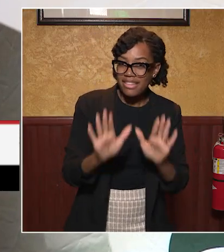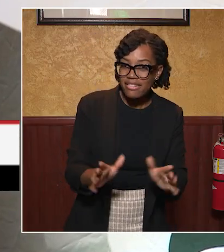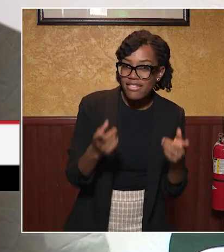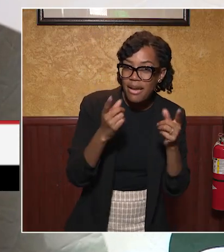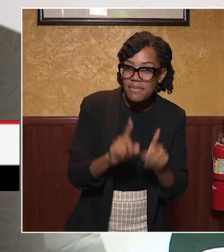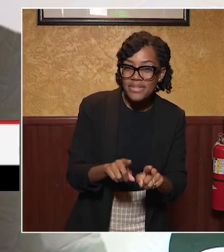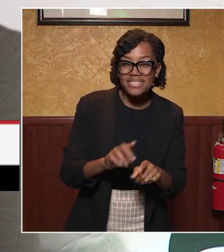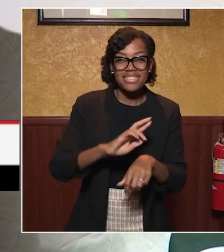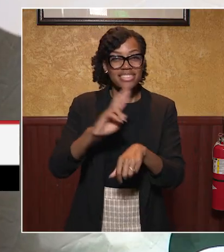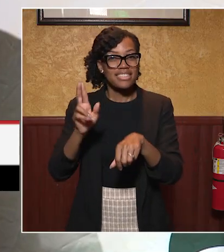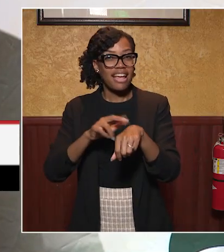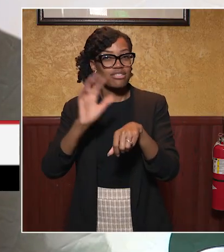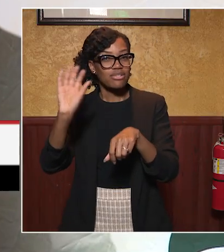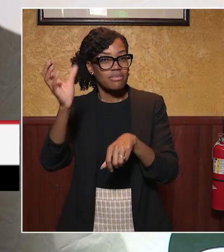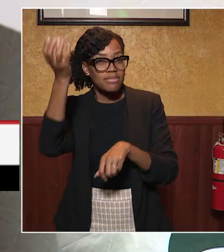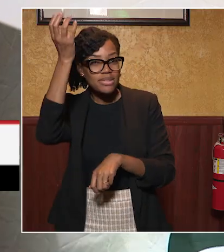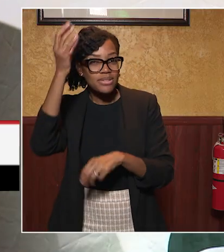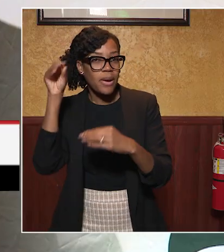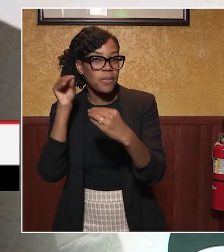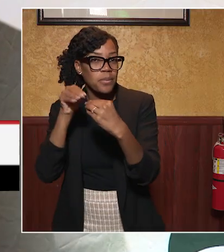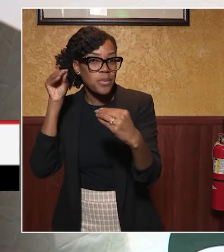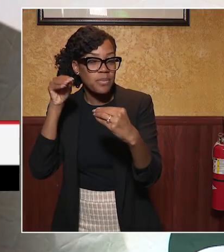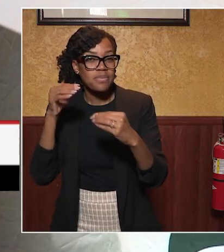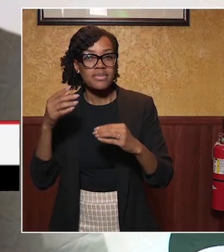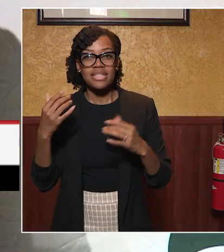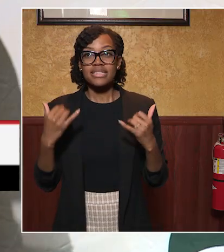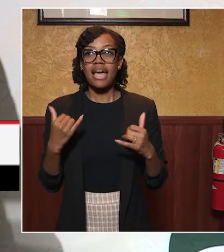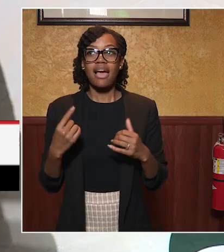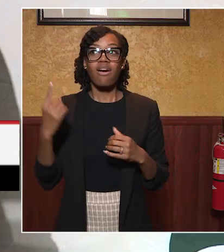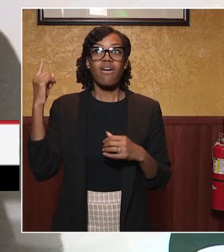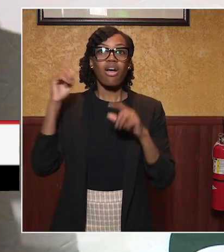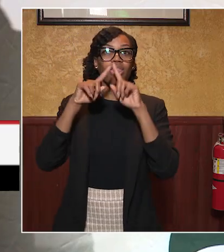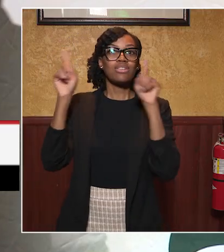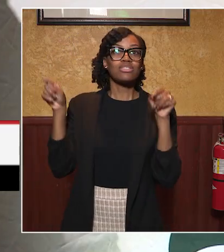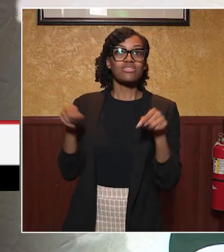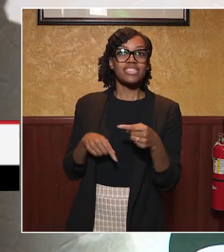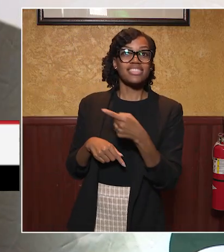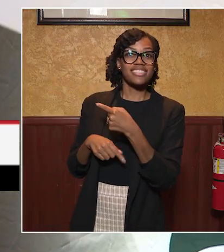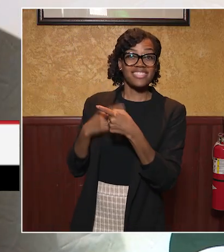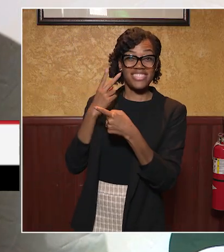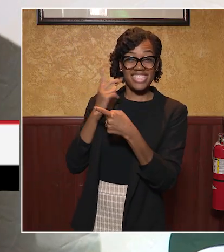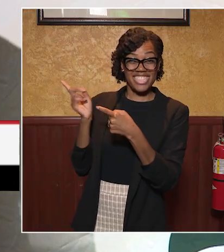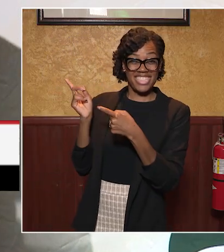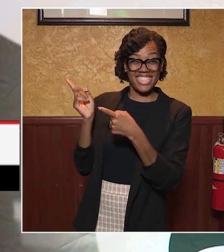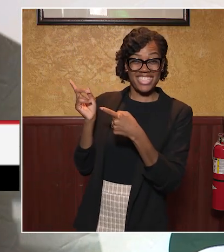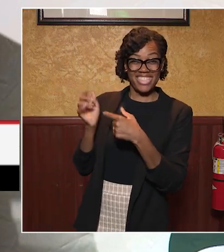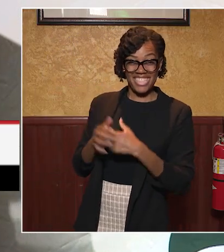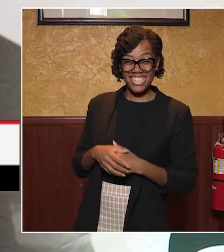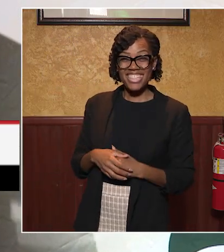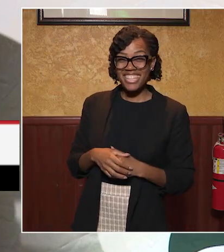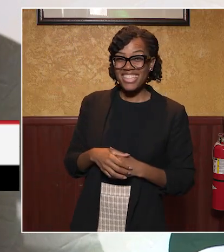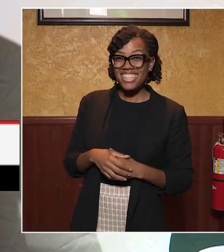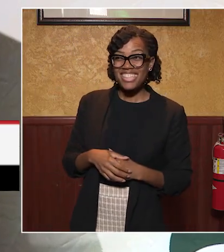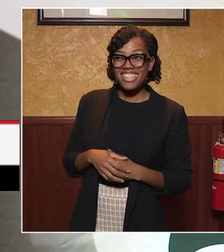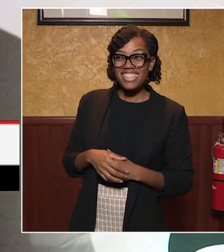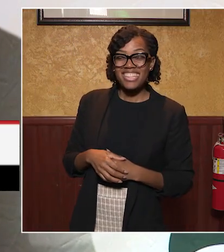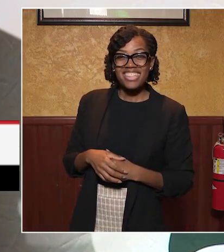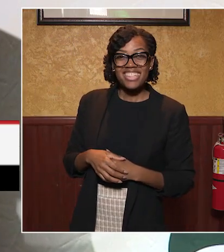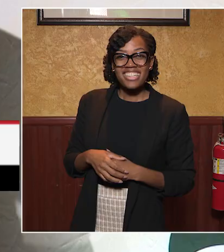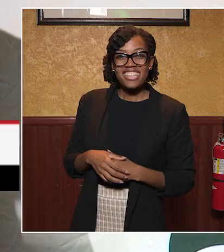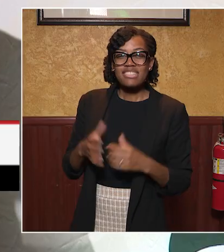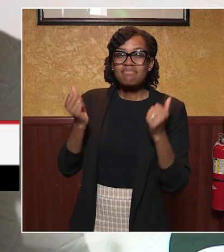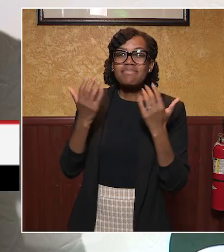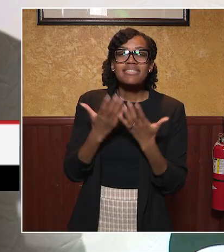the National Mistletoe, you can see behind me, I believe they're now on the screen. I'm not sure if I can see that. You can now see behind me on the screen. We have many